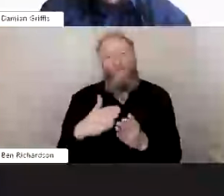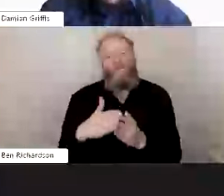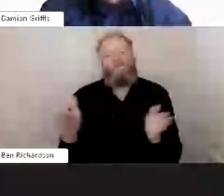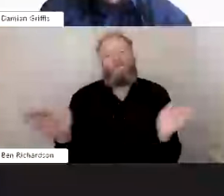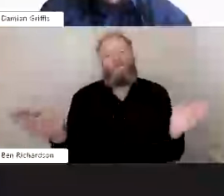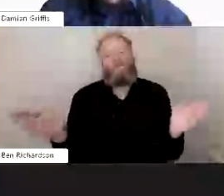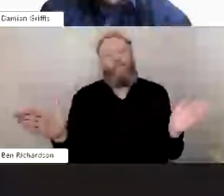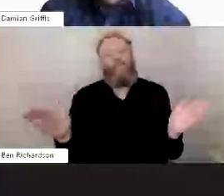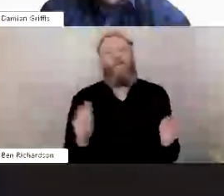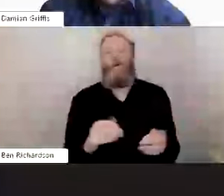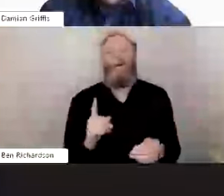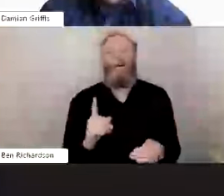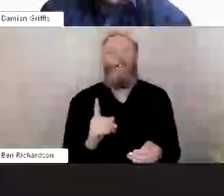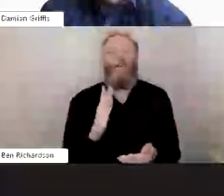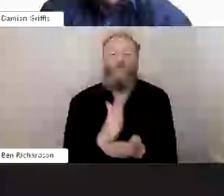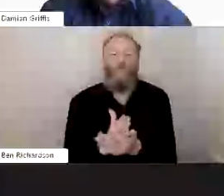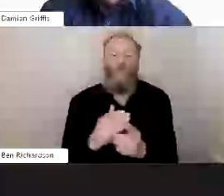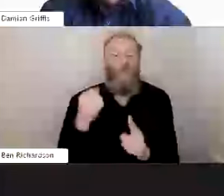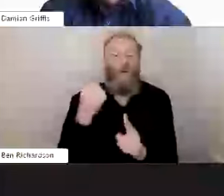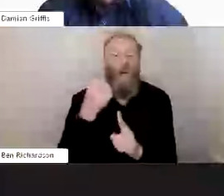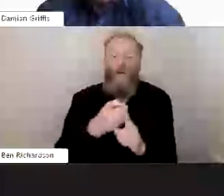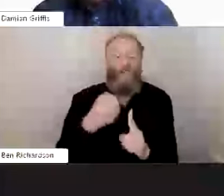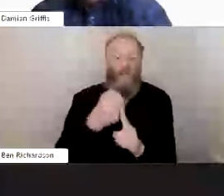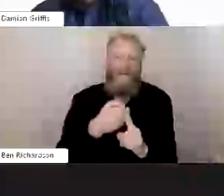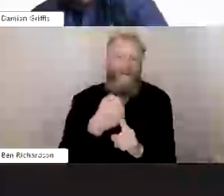advocacy is not a term that's well understood.